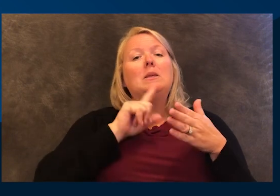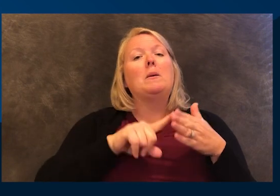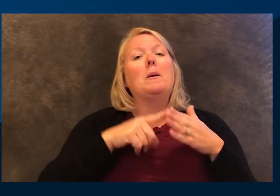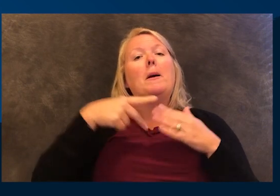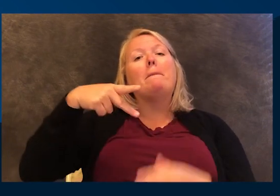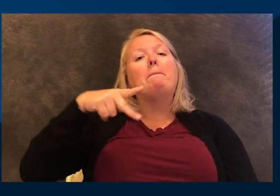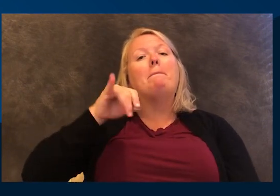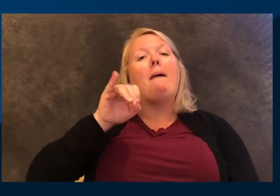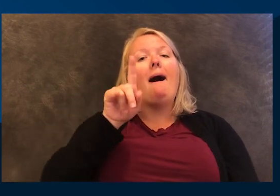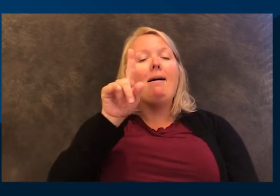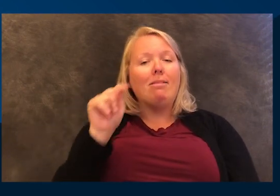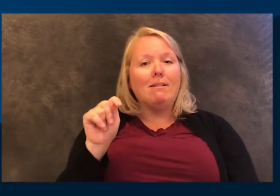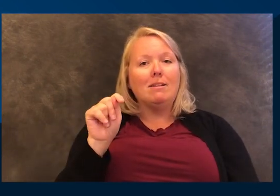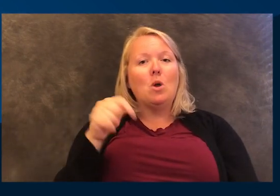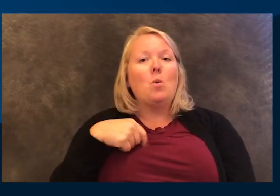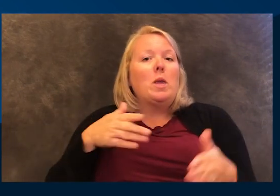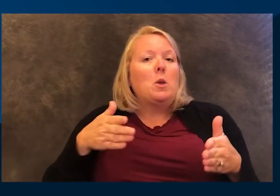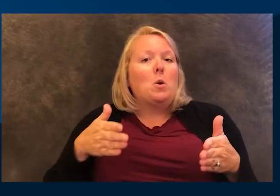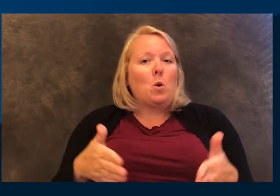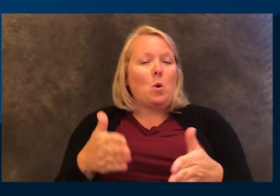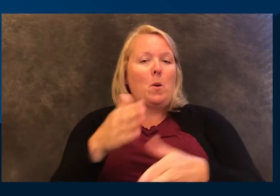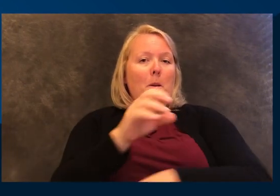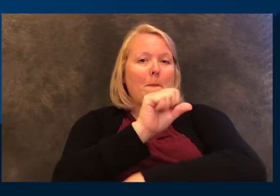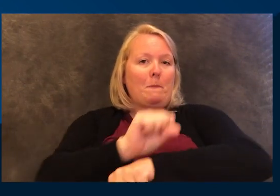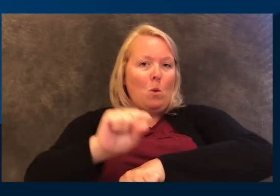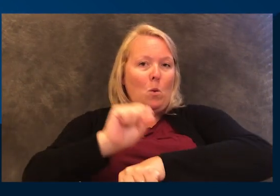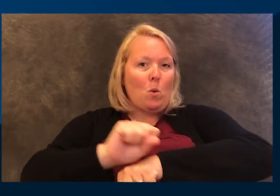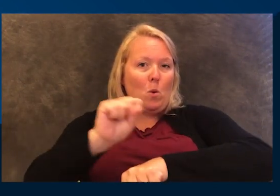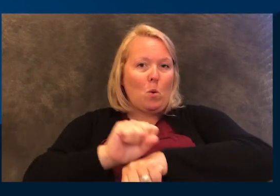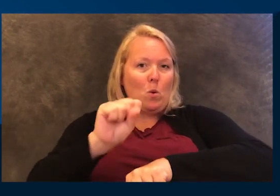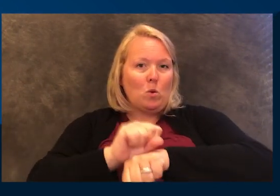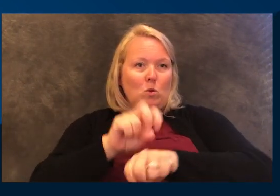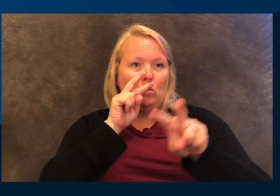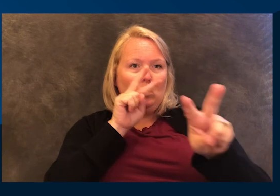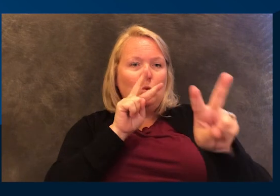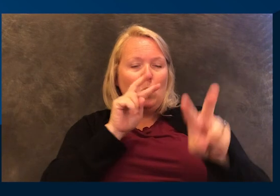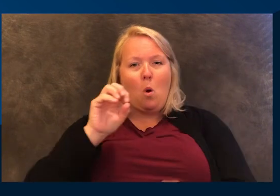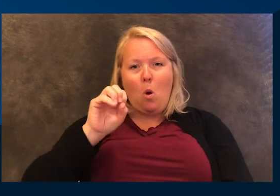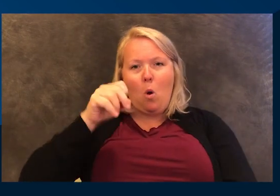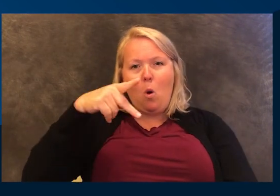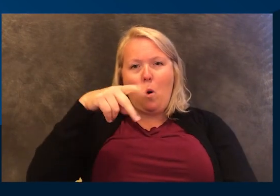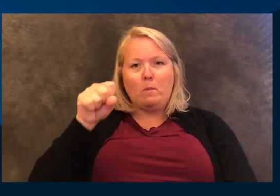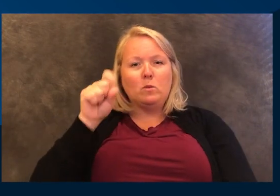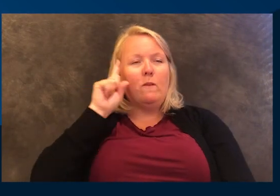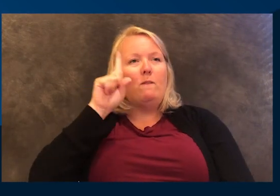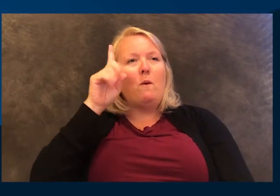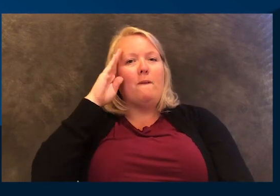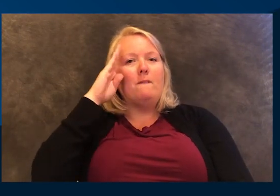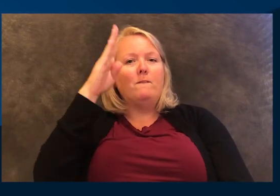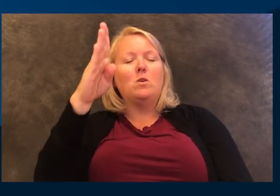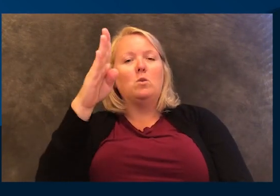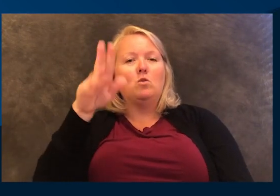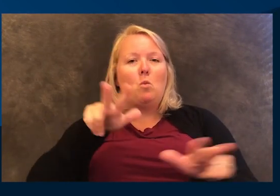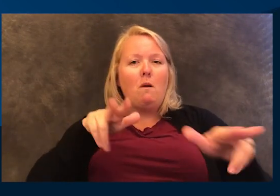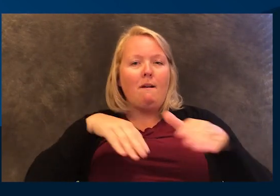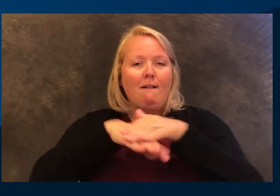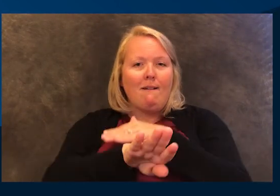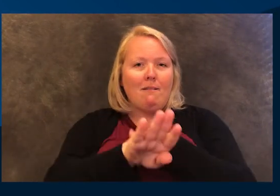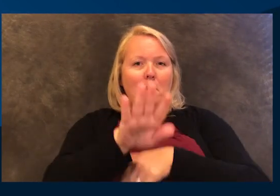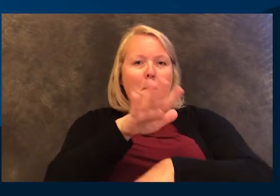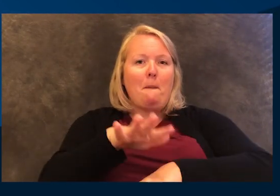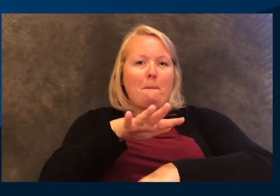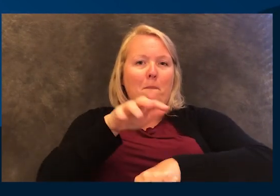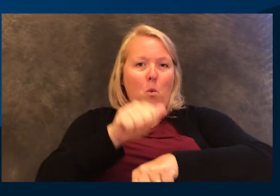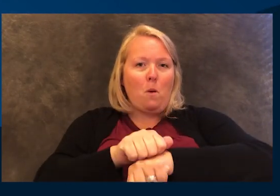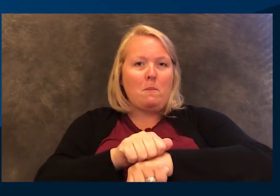only, and we encourage employees to monitor the ops update for future walk-in options. Appointments can